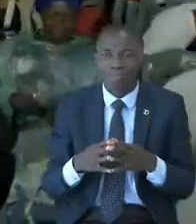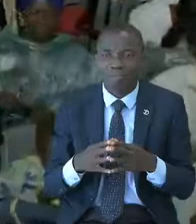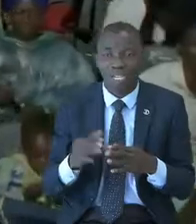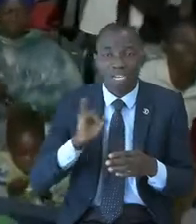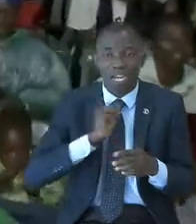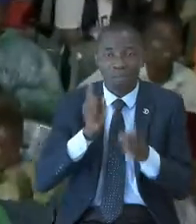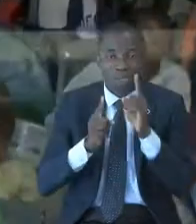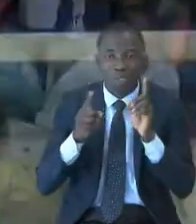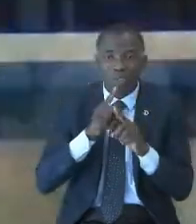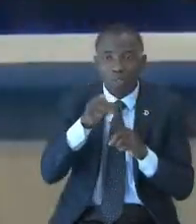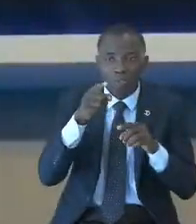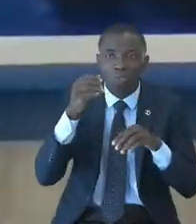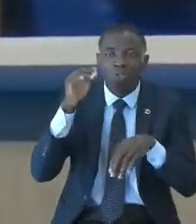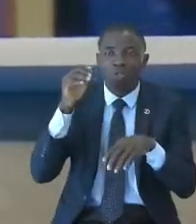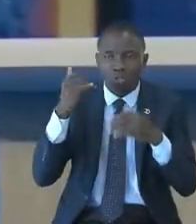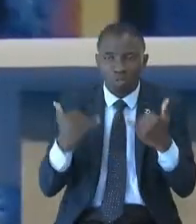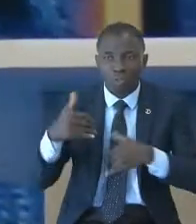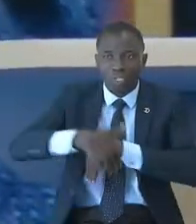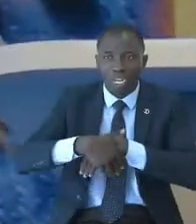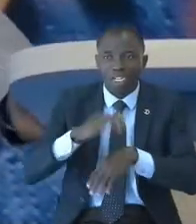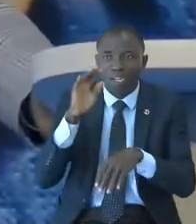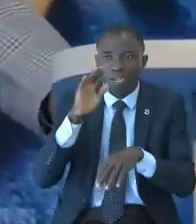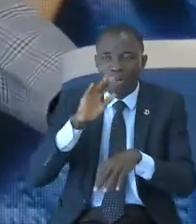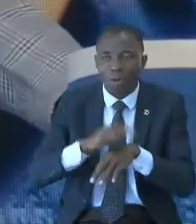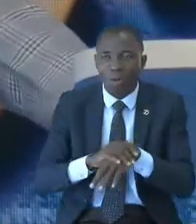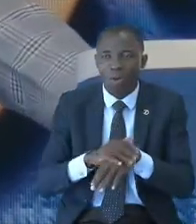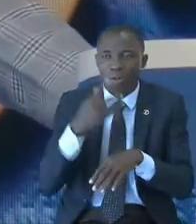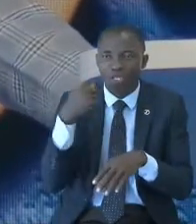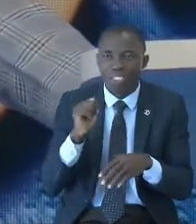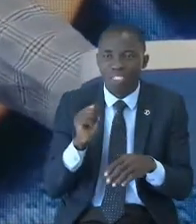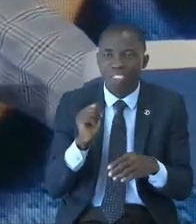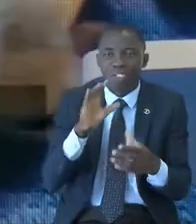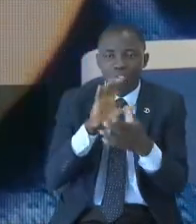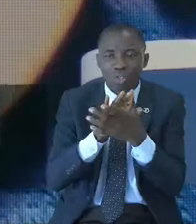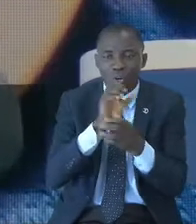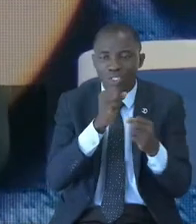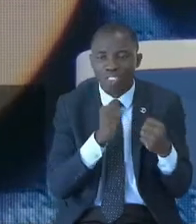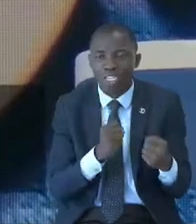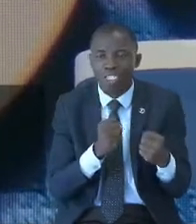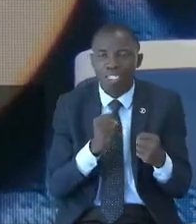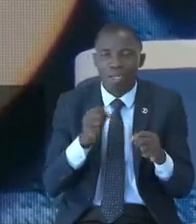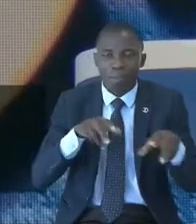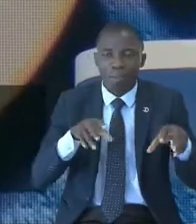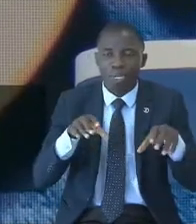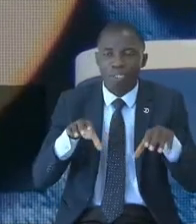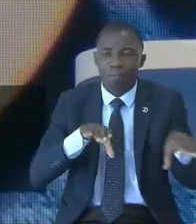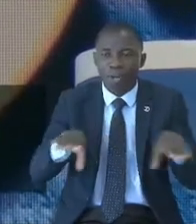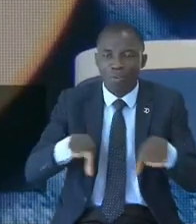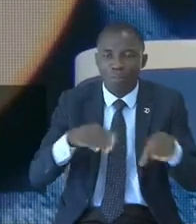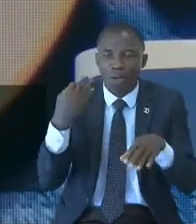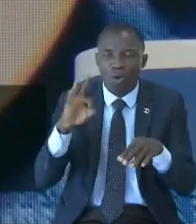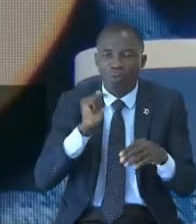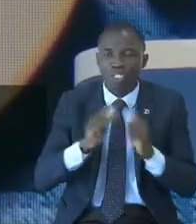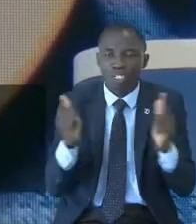you tonight on the trusted performance of the great promise